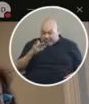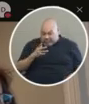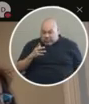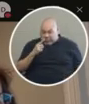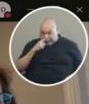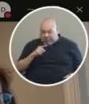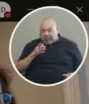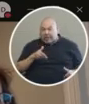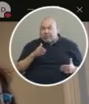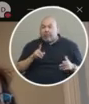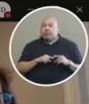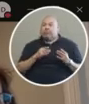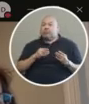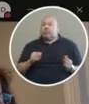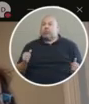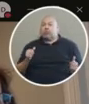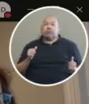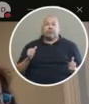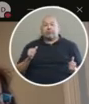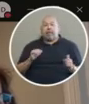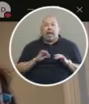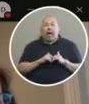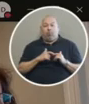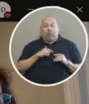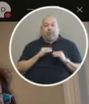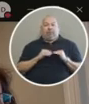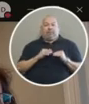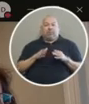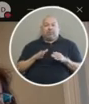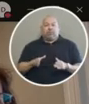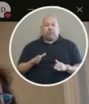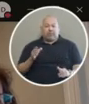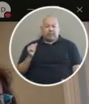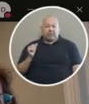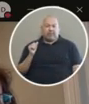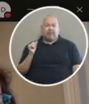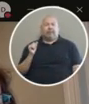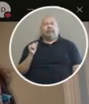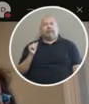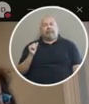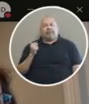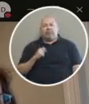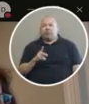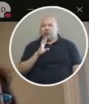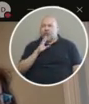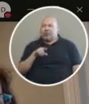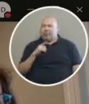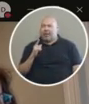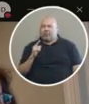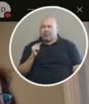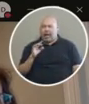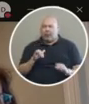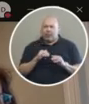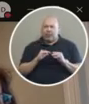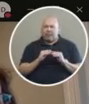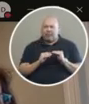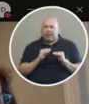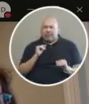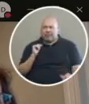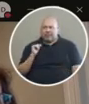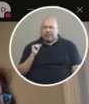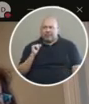could you all come up with a solution as to how we're going to fix these streets that everybody's talking about?